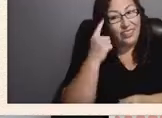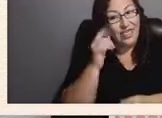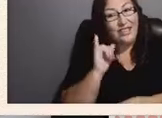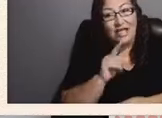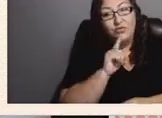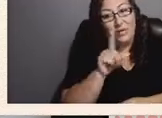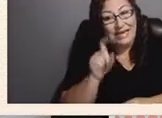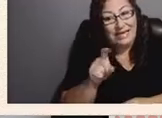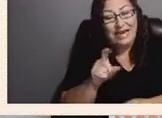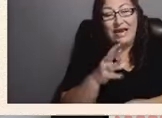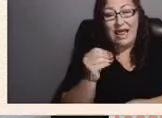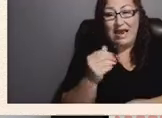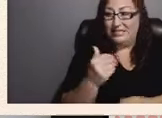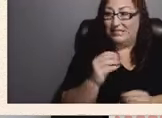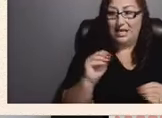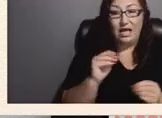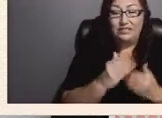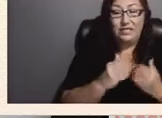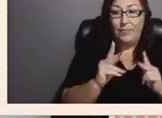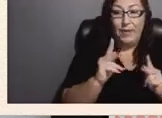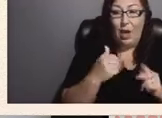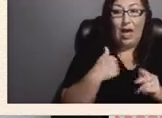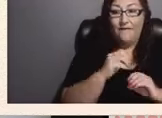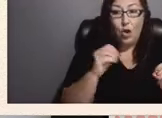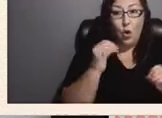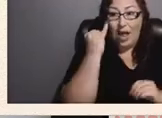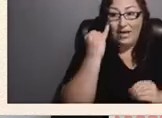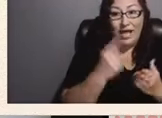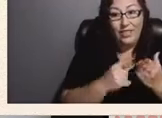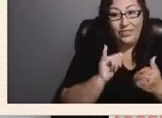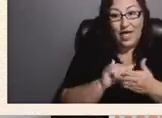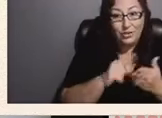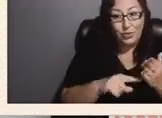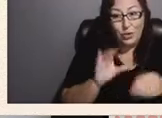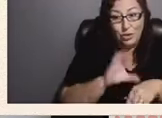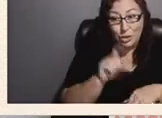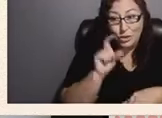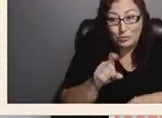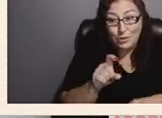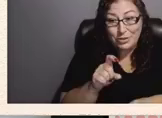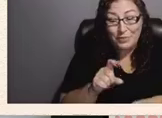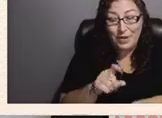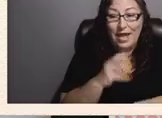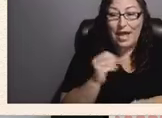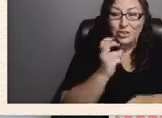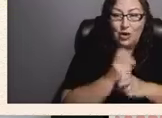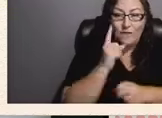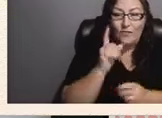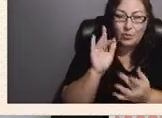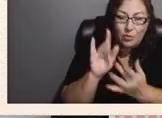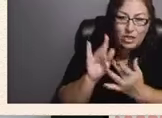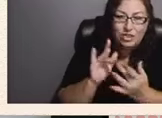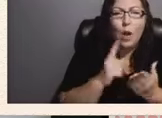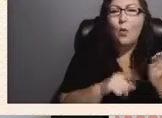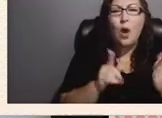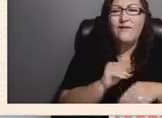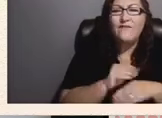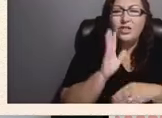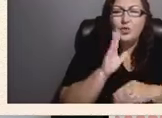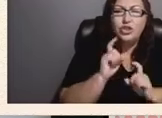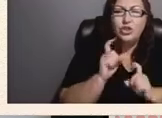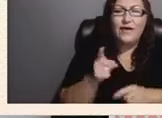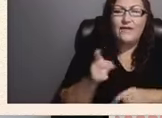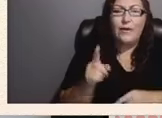people have no idea that's what the church is supposed to be. Right. And it's hard for them to reach out. What advice would you give them in doing